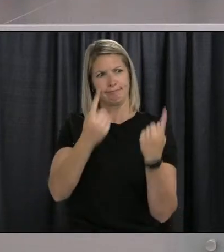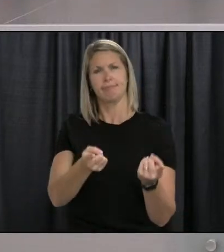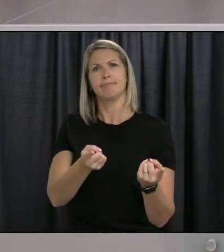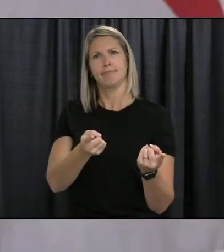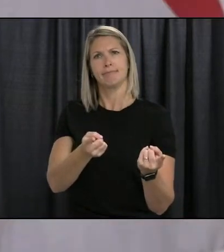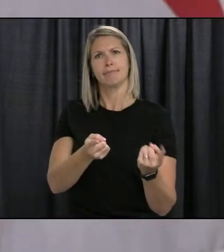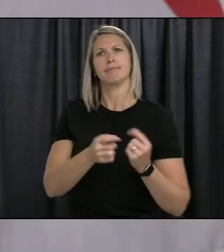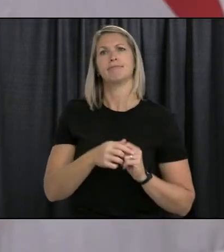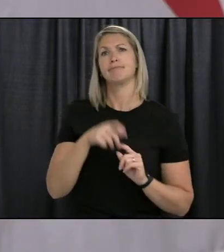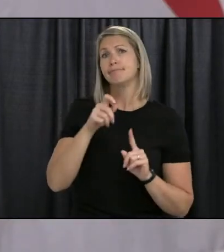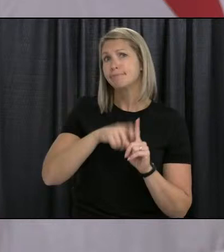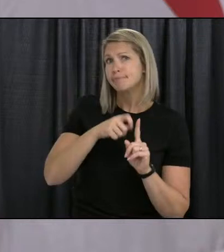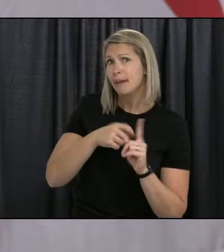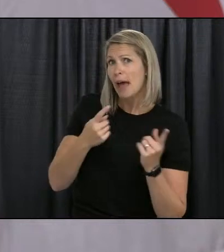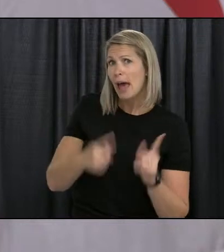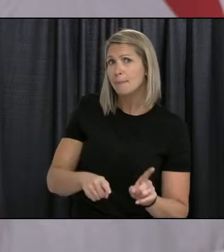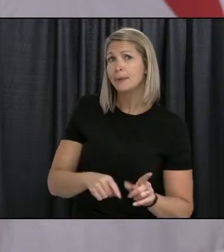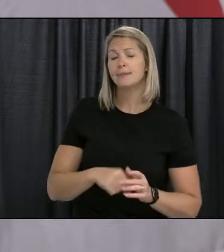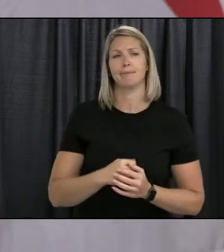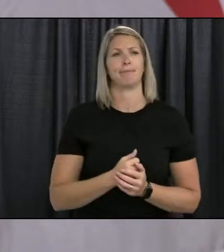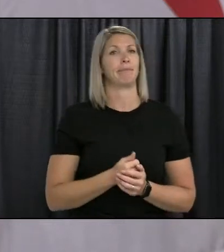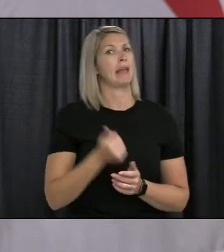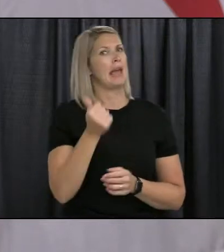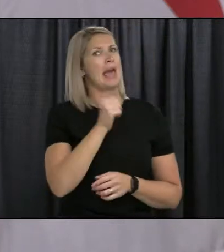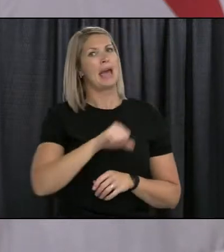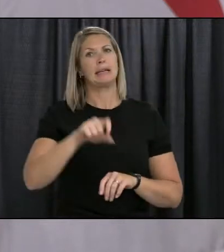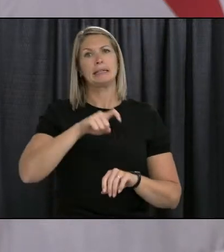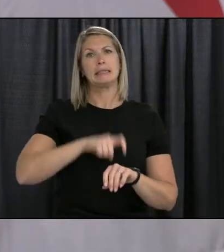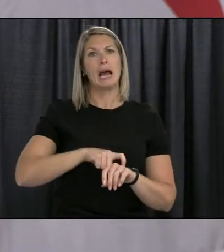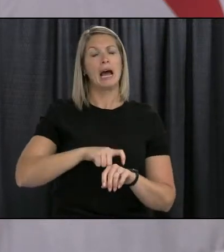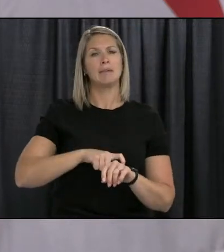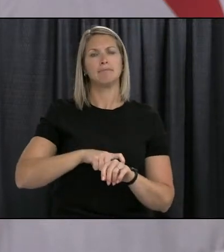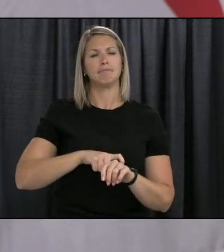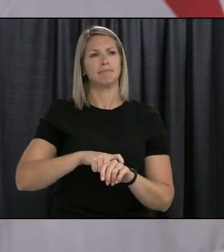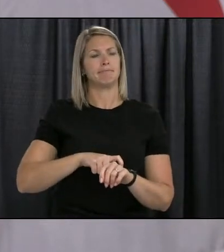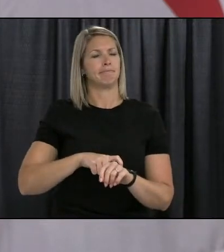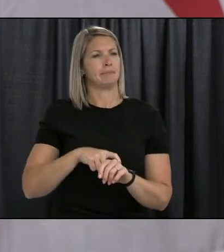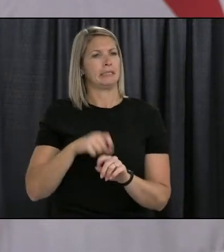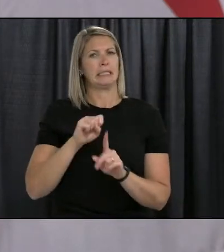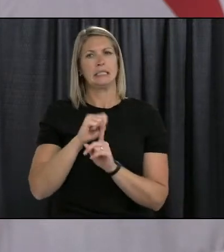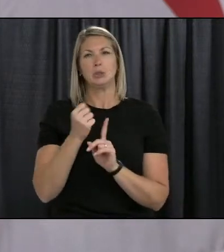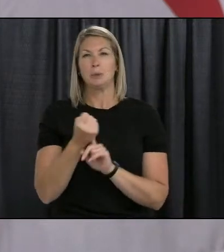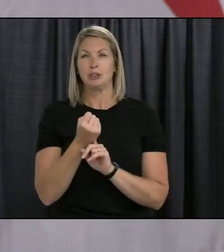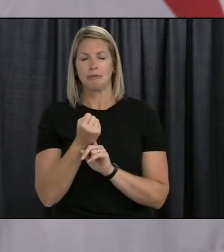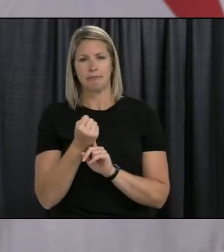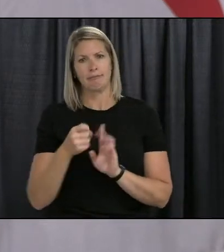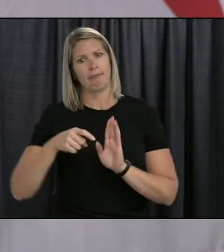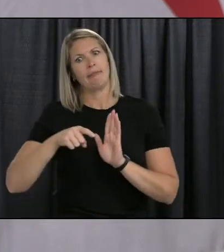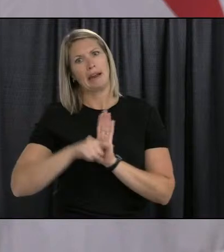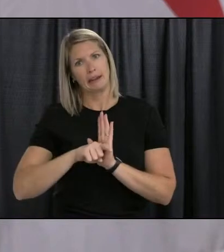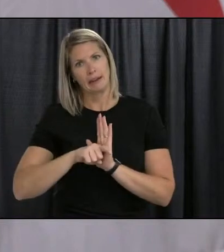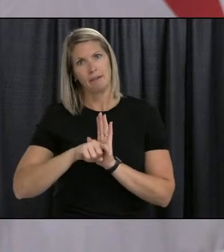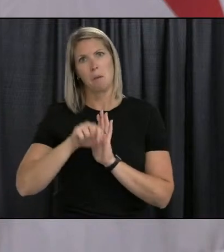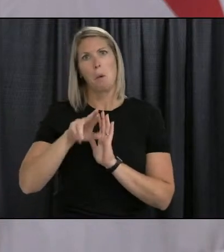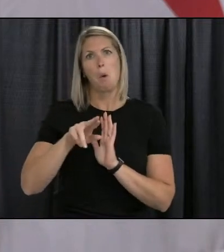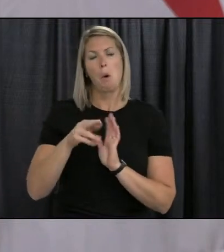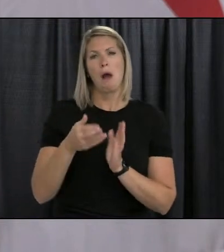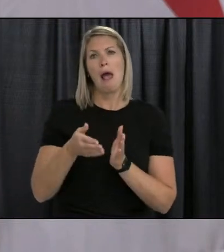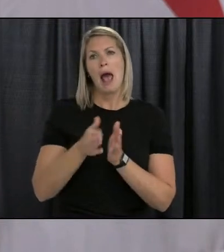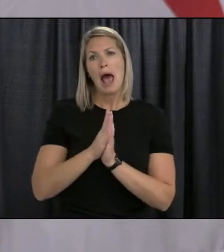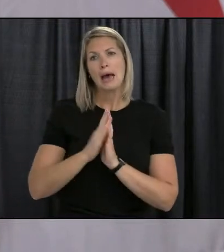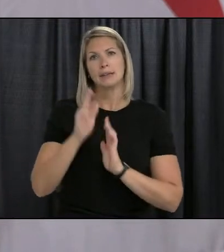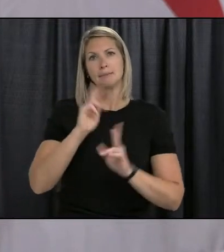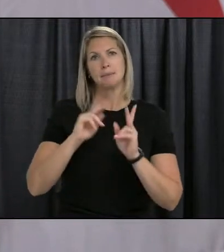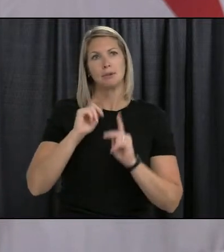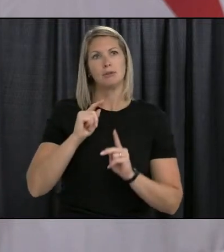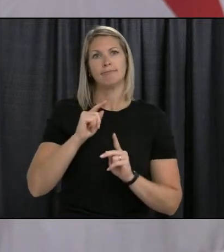So I think any time that you have a situation where we're asking people to change the way that